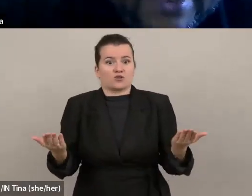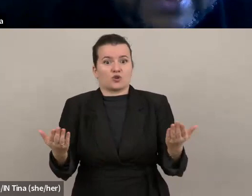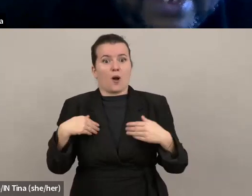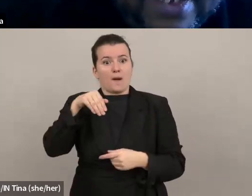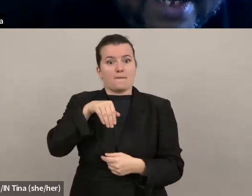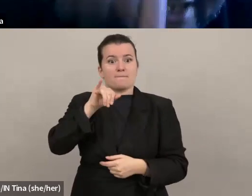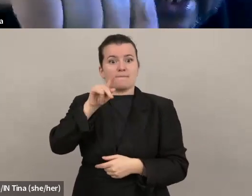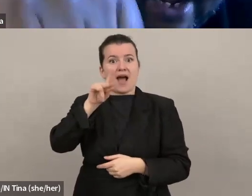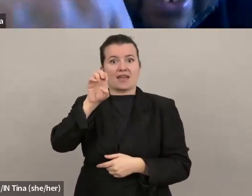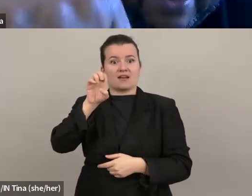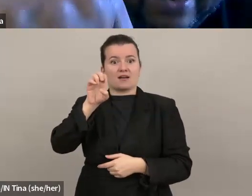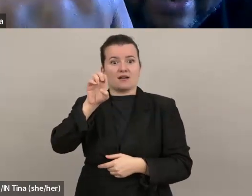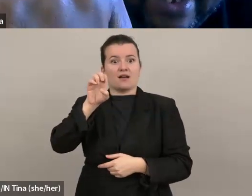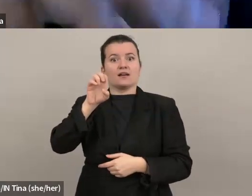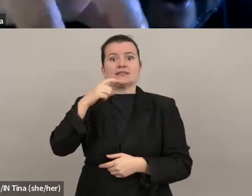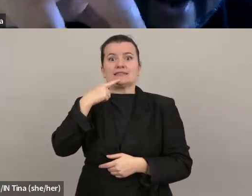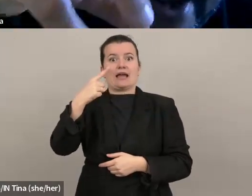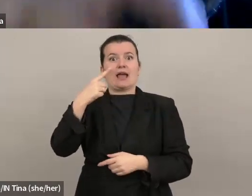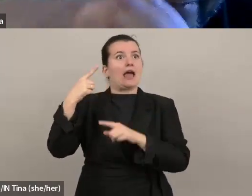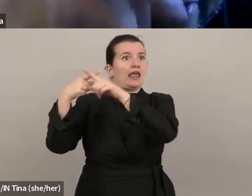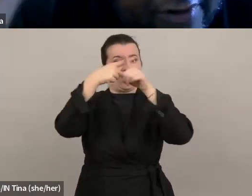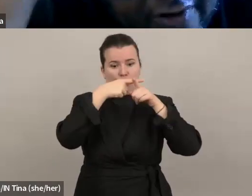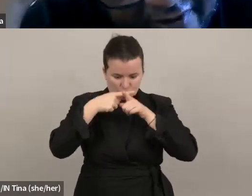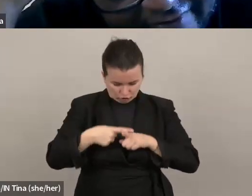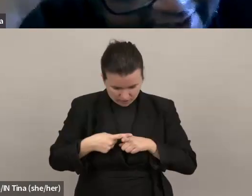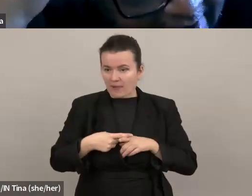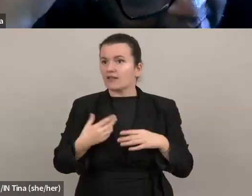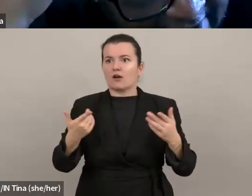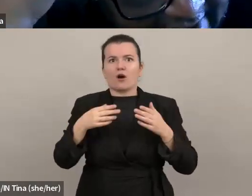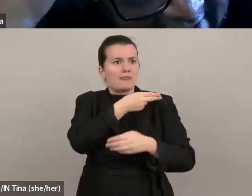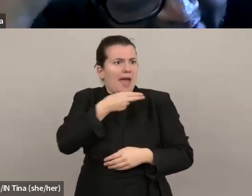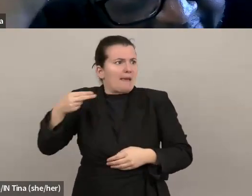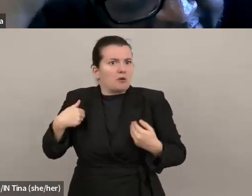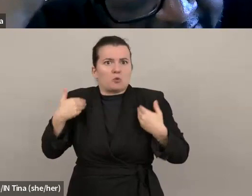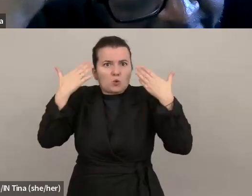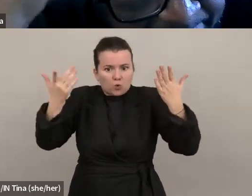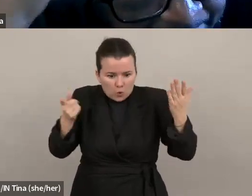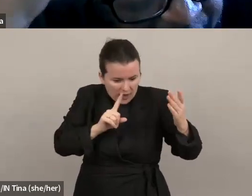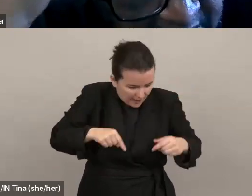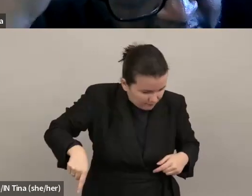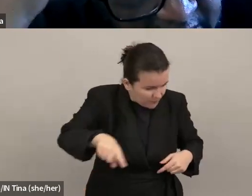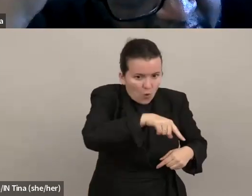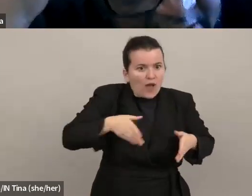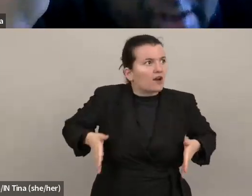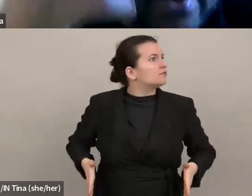address. It just says, here's an address, okay, of that. But secondly,